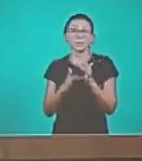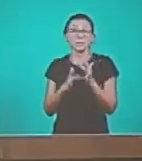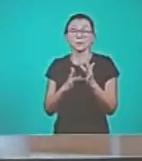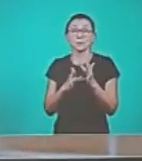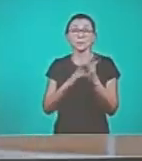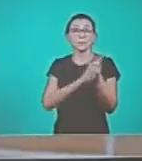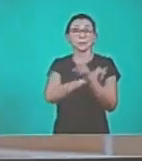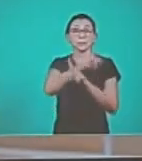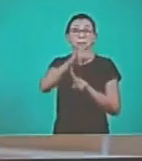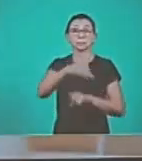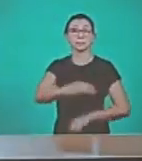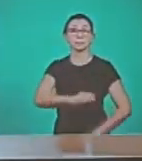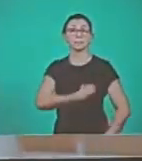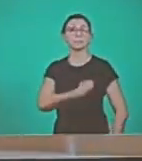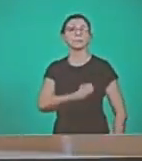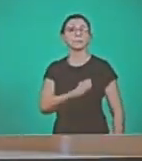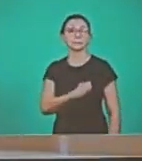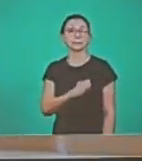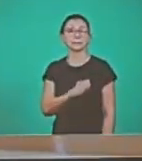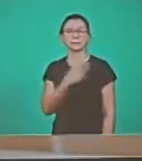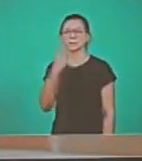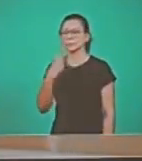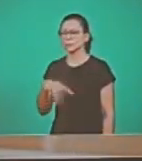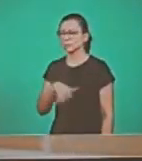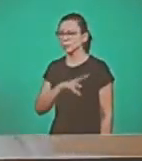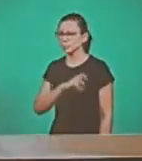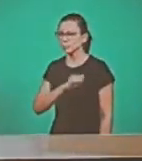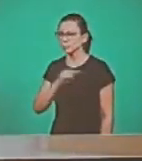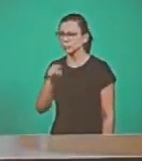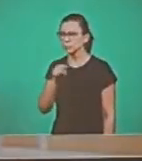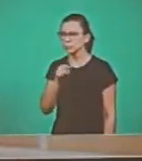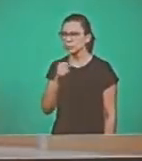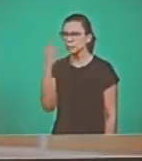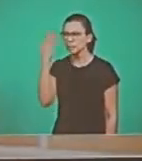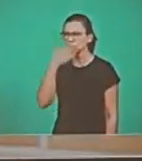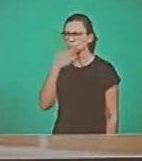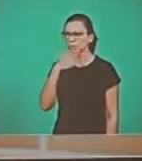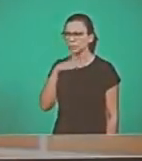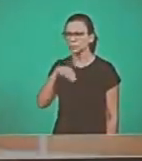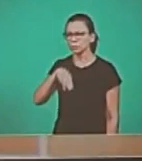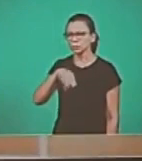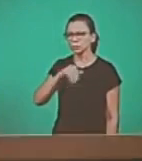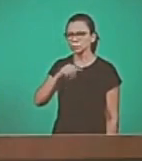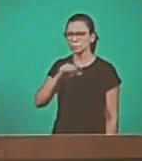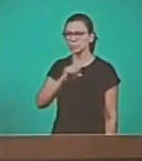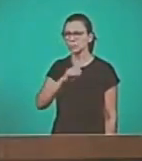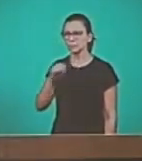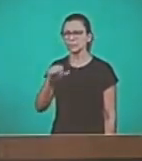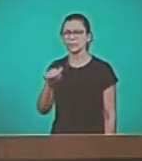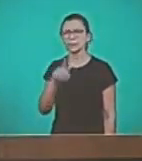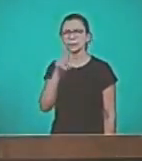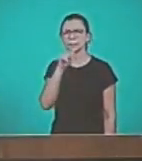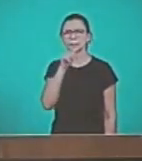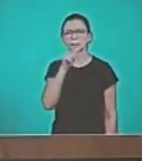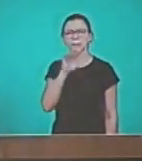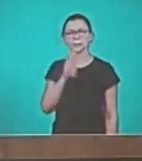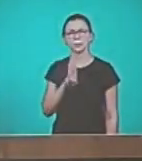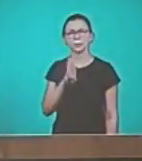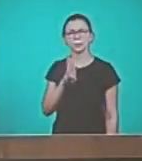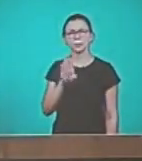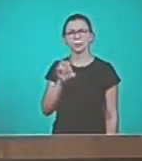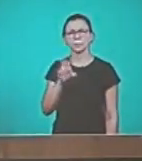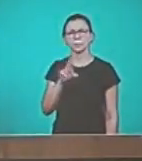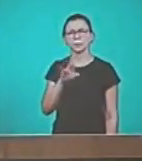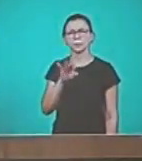Urim, it's prophetically speaking about Jesus for your Holy One that you tested on